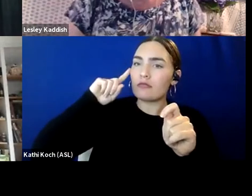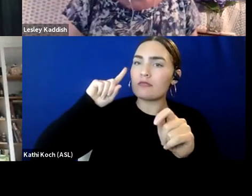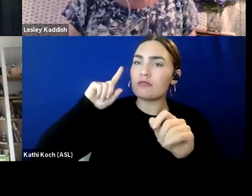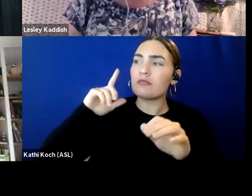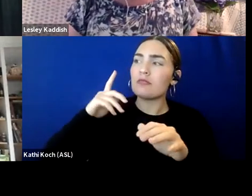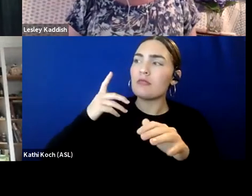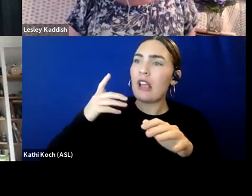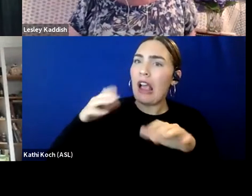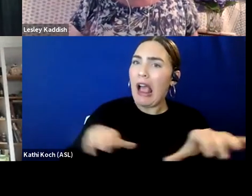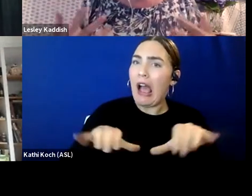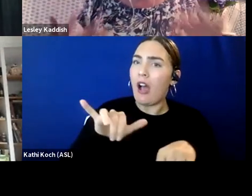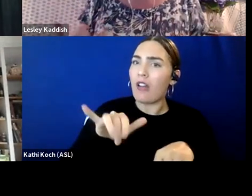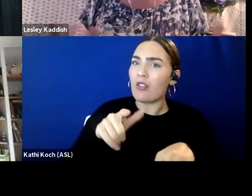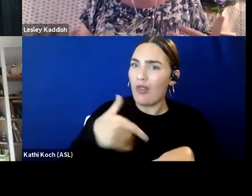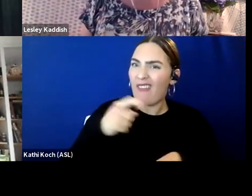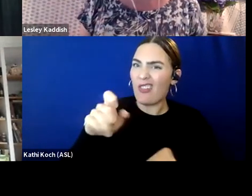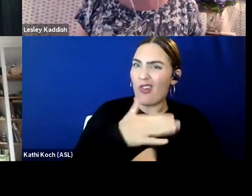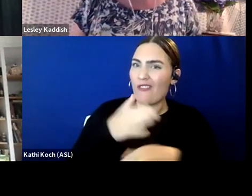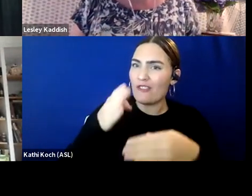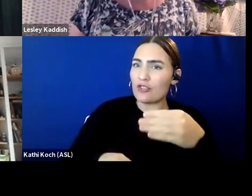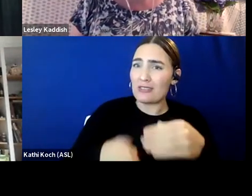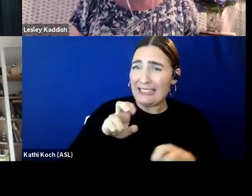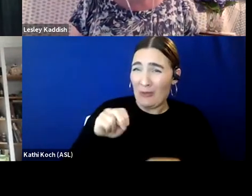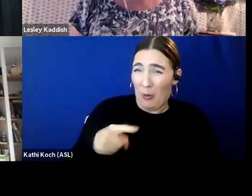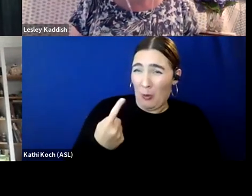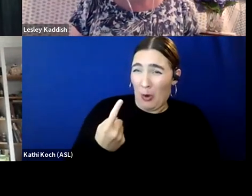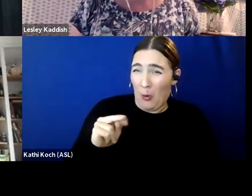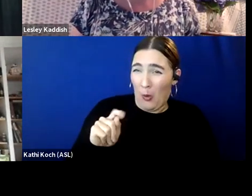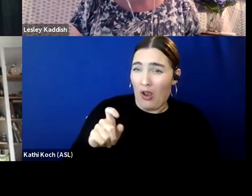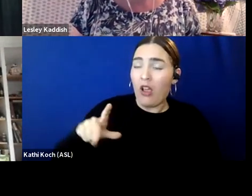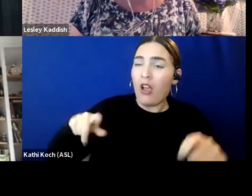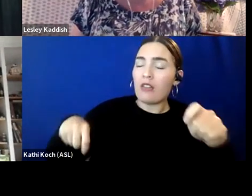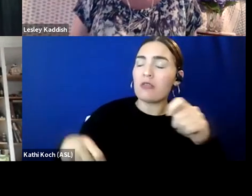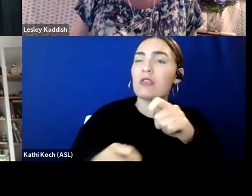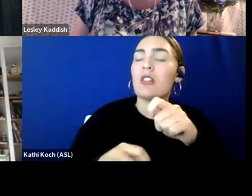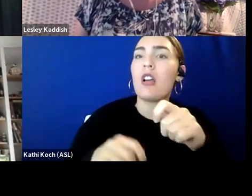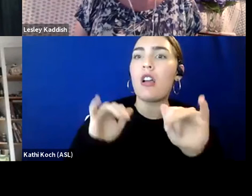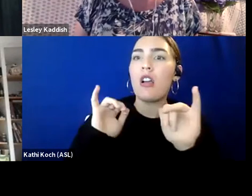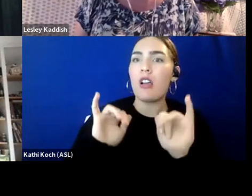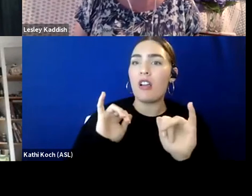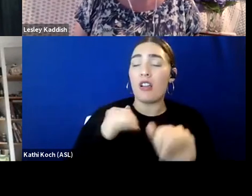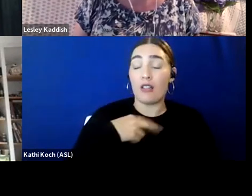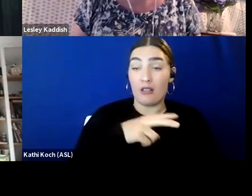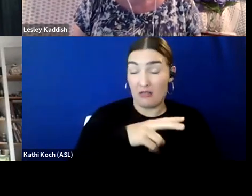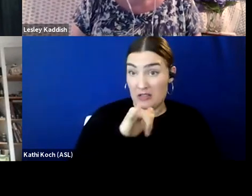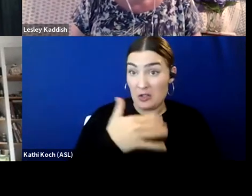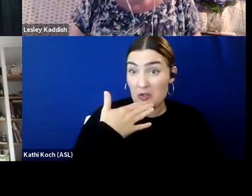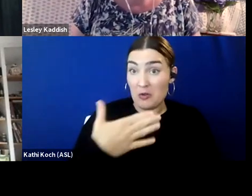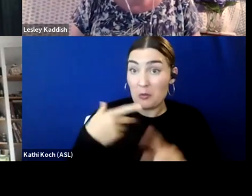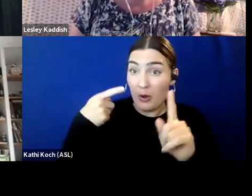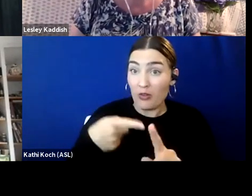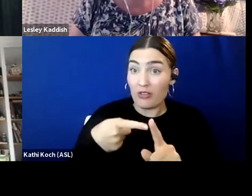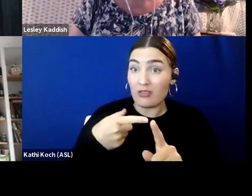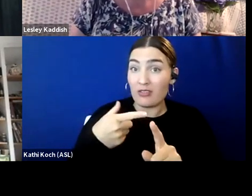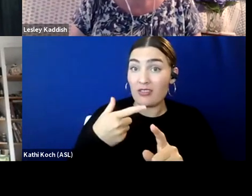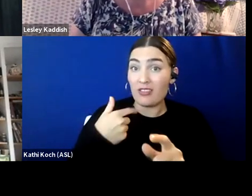And that just, that way of thinking through music was something that I had never done. We did